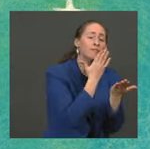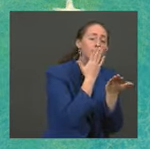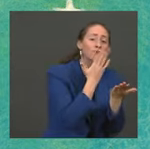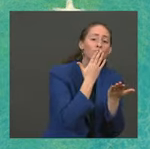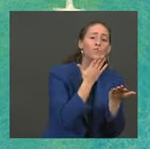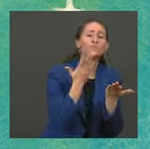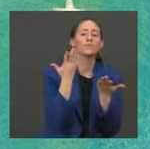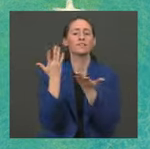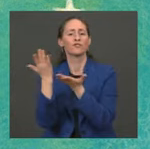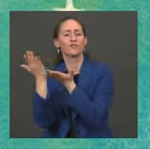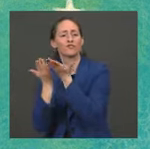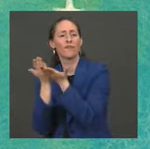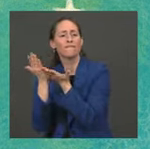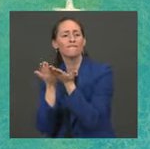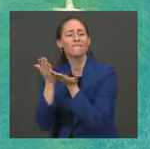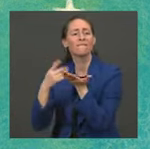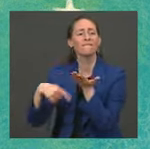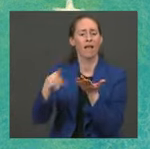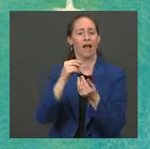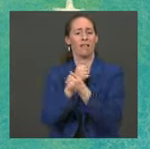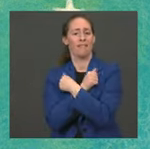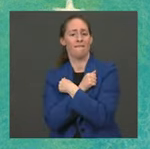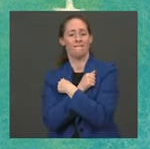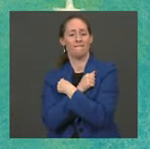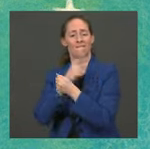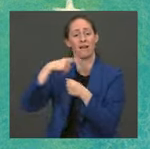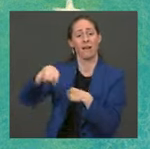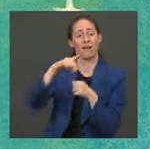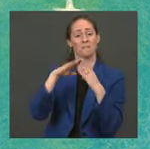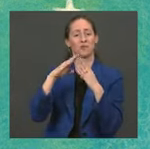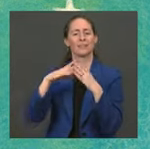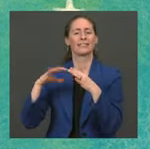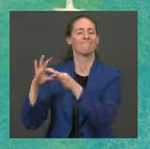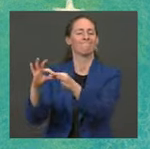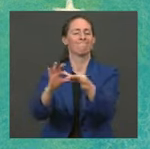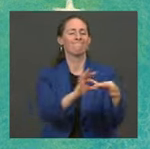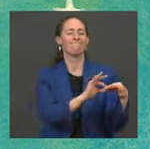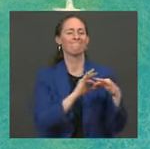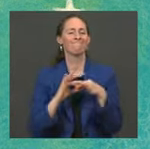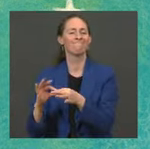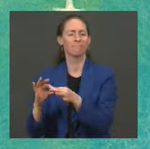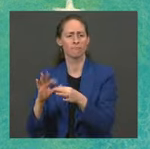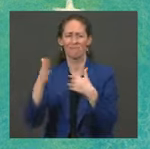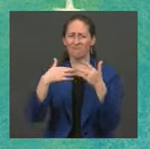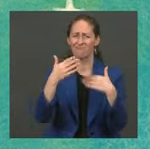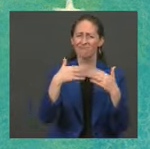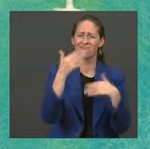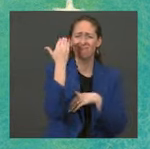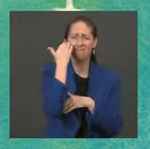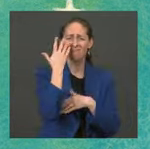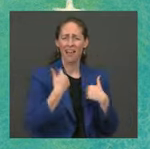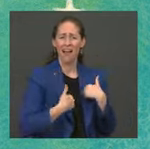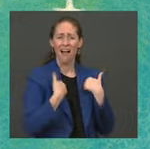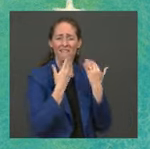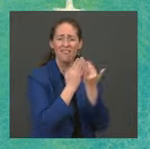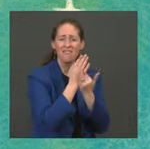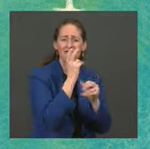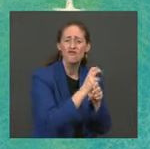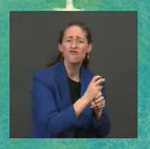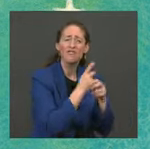gets difficult, when the pandemic keeps us apart, like I know how tough this year has been, when